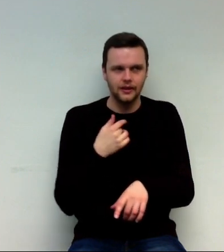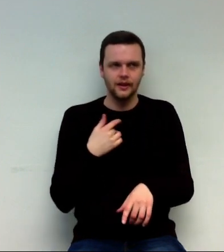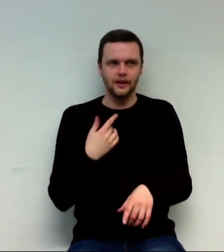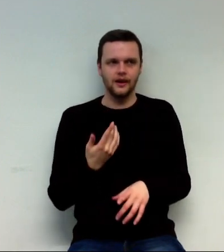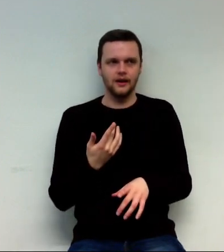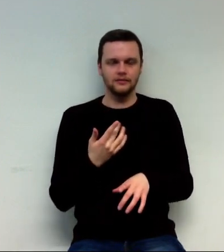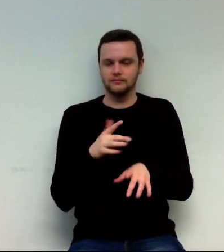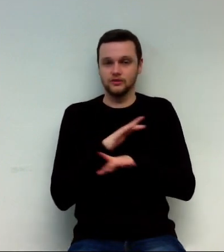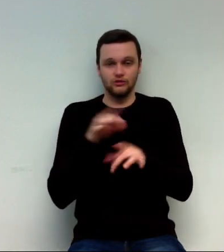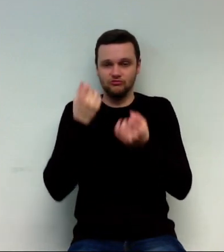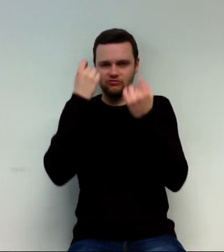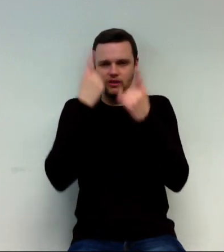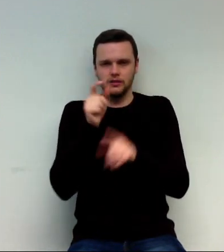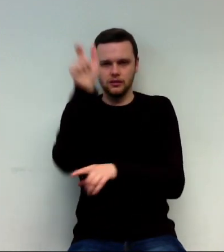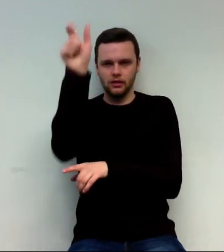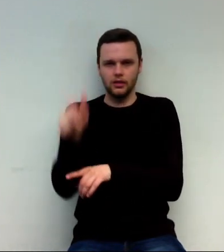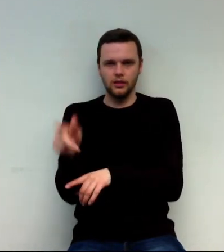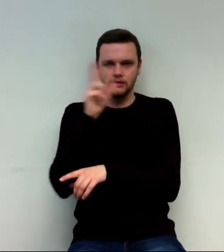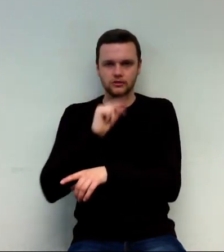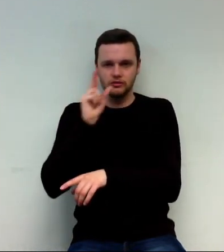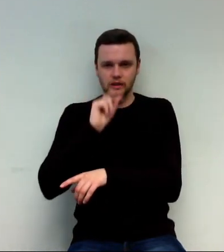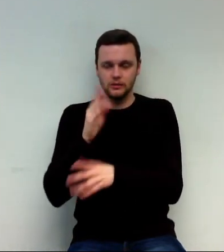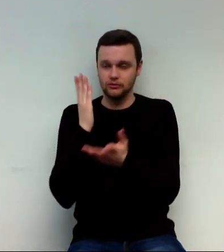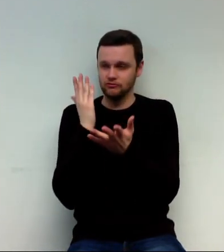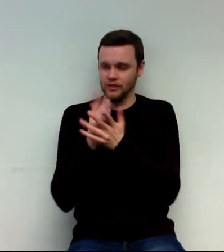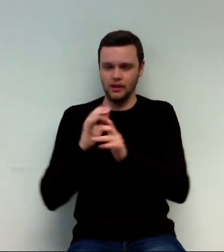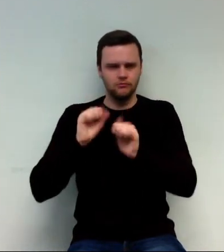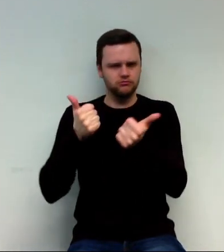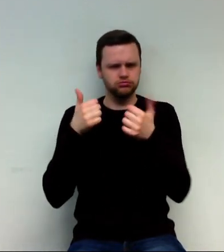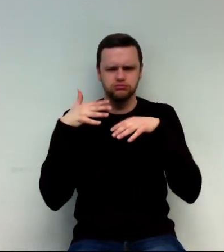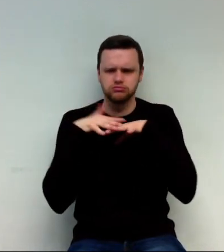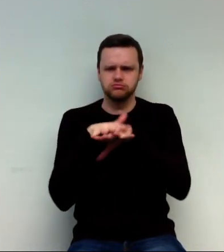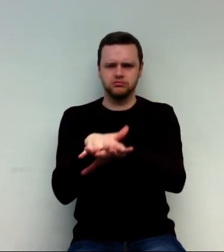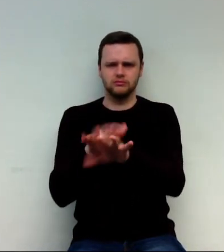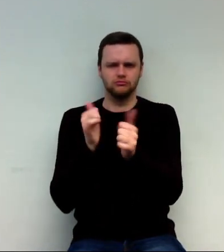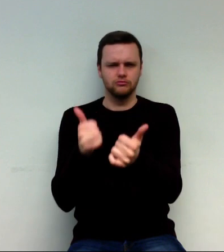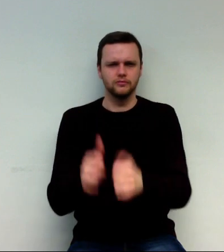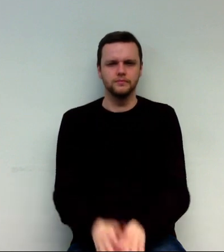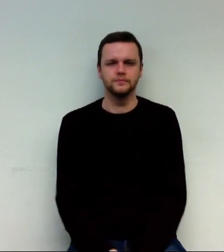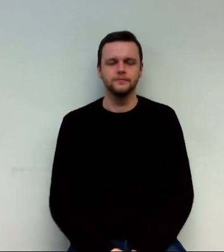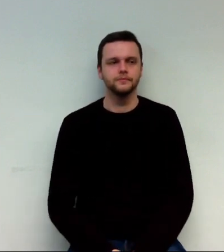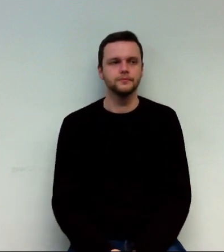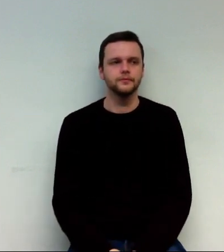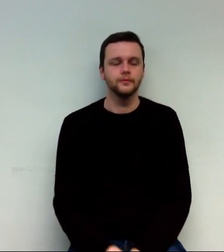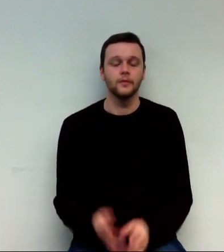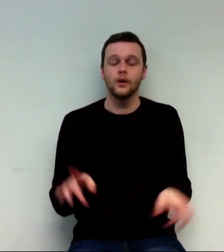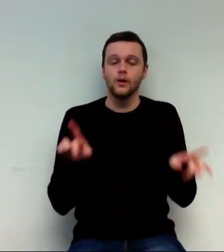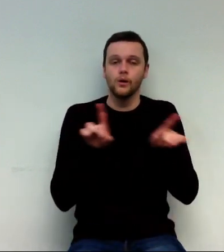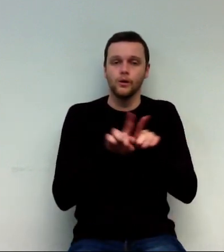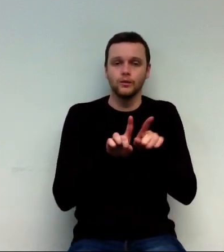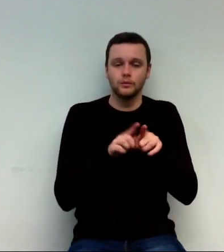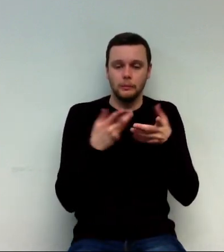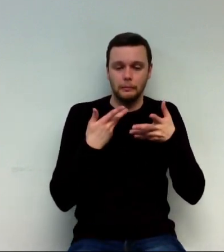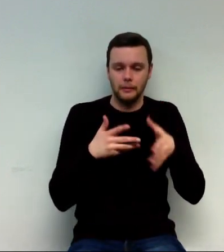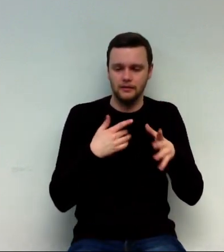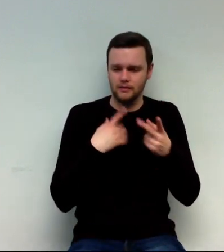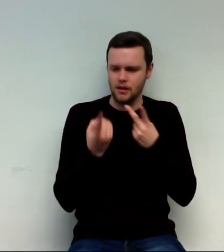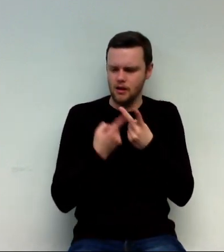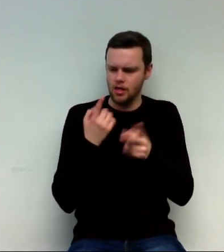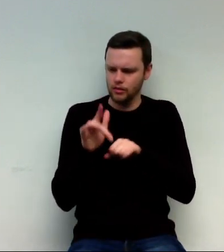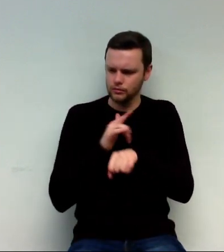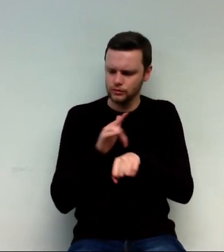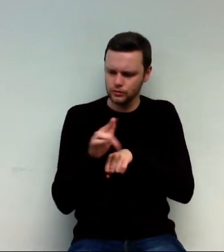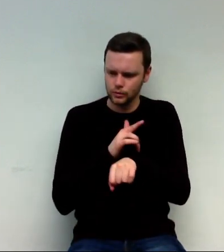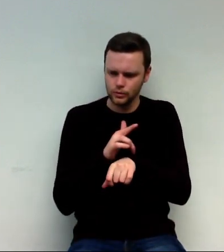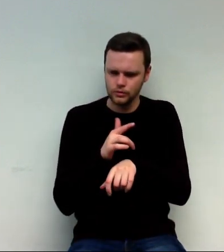barely noticed they were actually audio describing. It was so well integrated. And then there's been other shows as well. I remember Ray was telling me